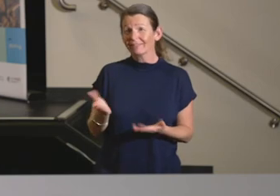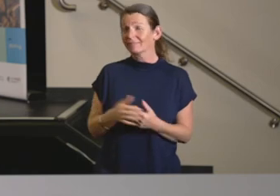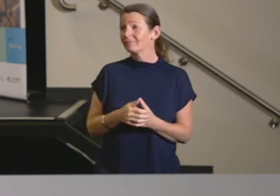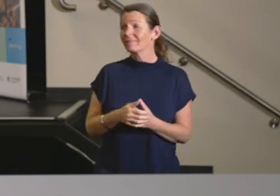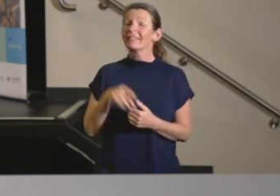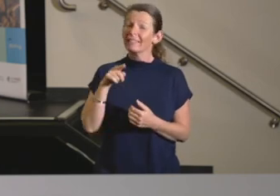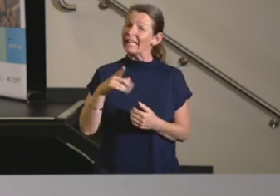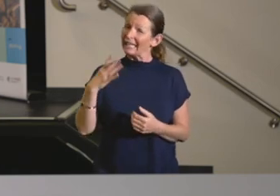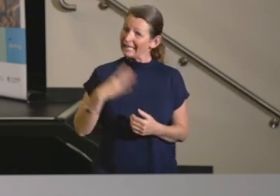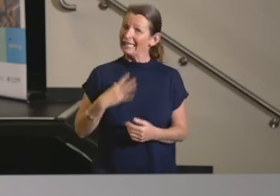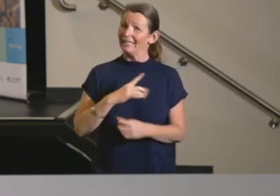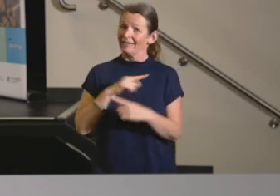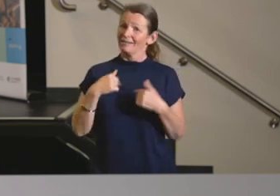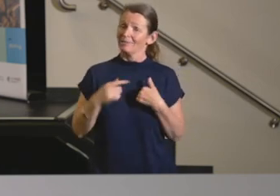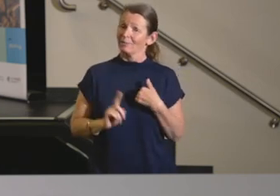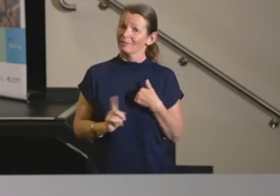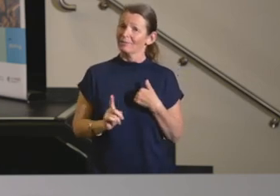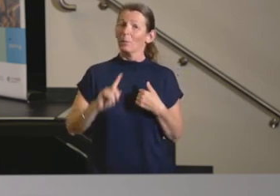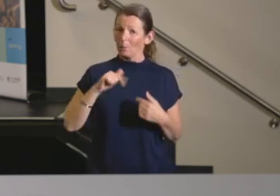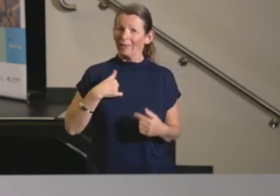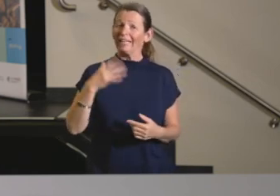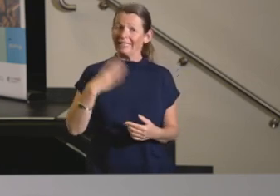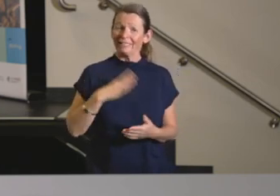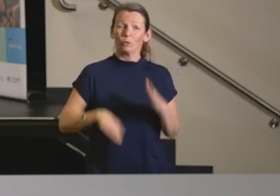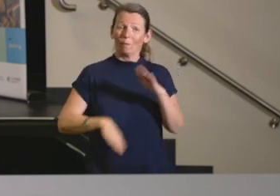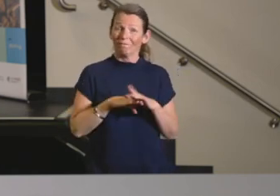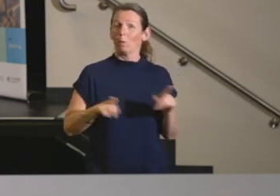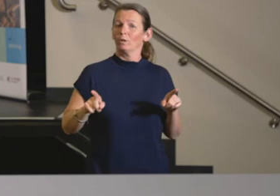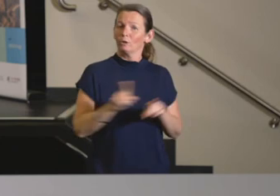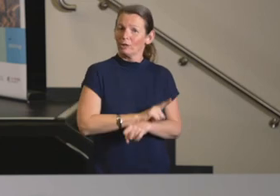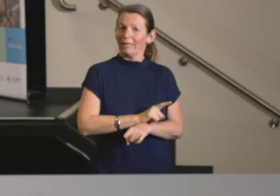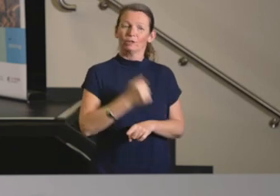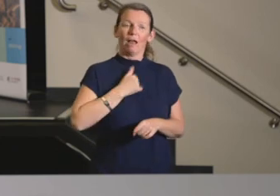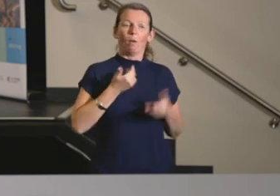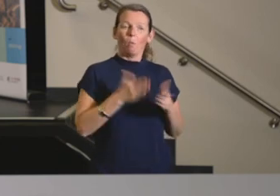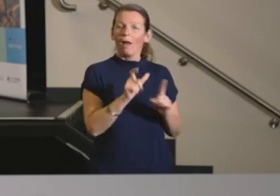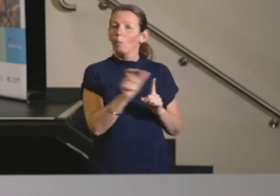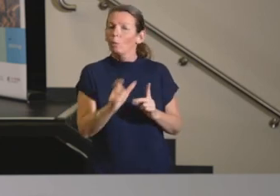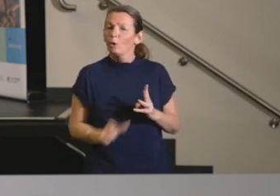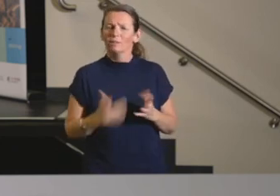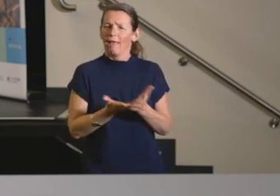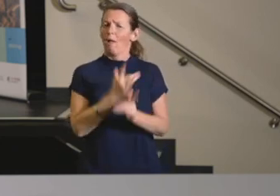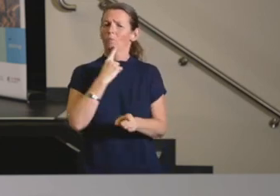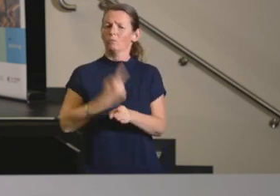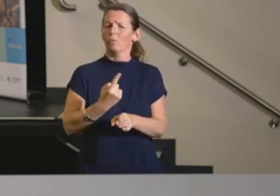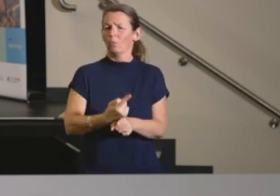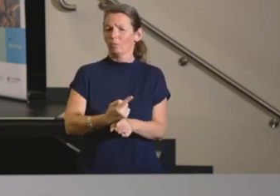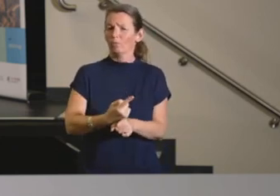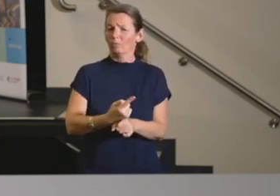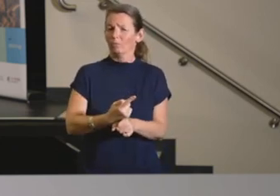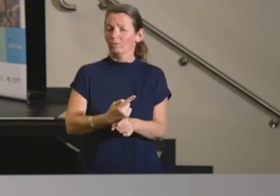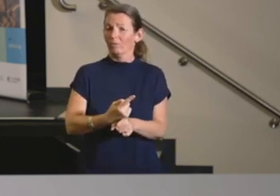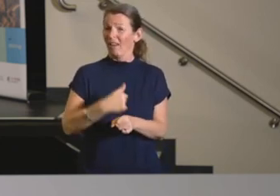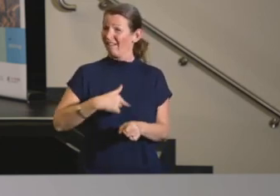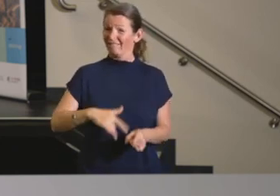us to completely change our vocabulary. I feel like all